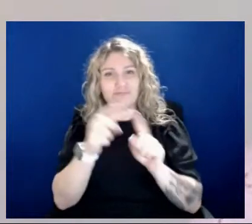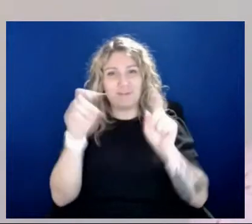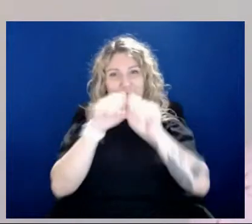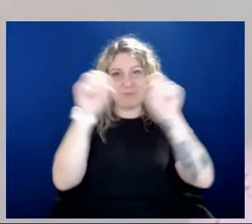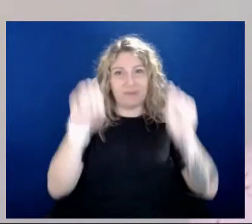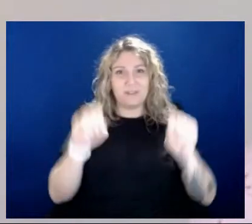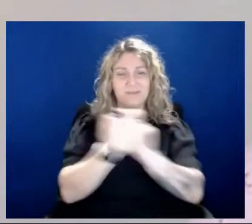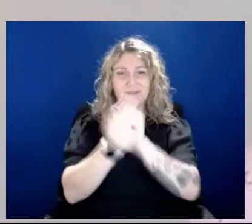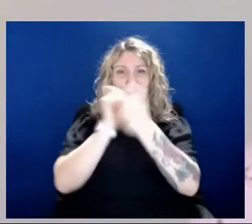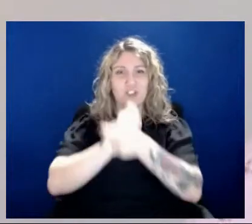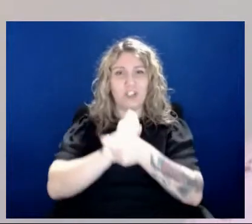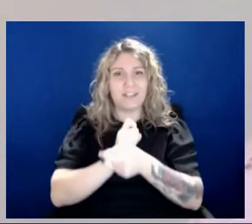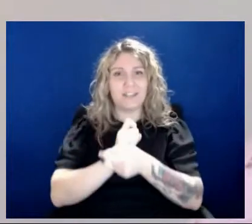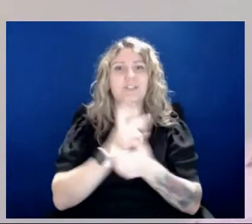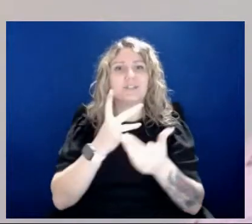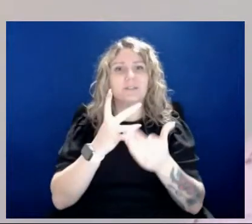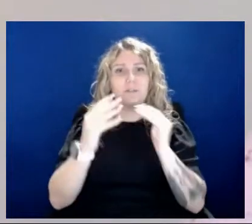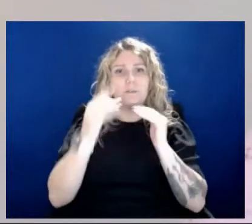are sustainable.